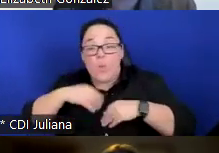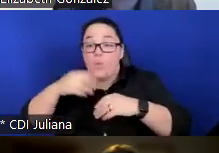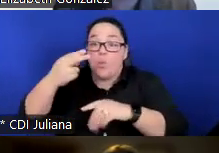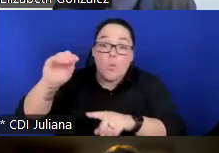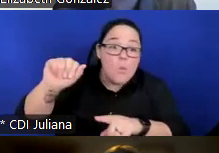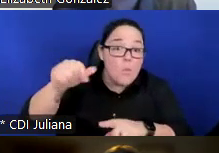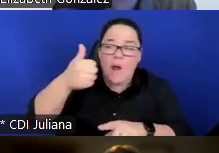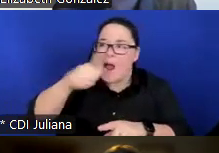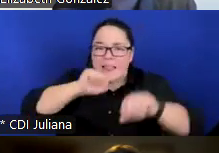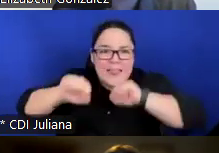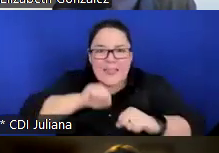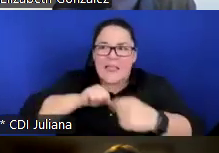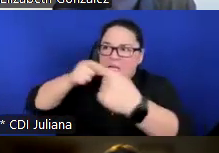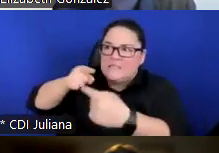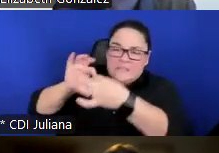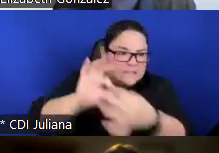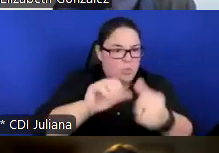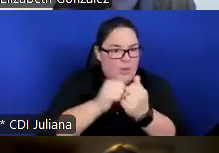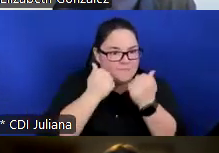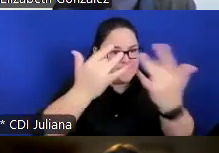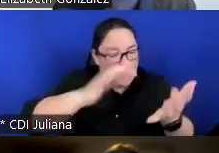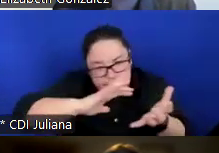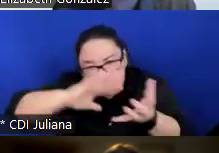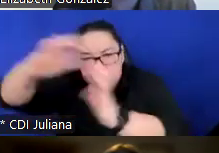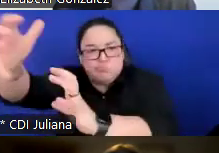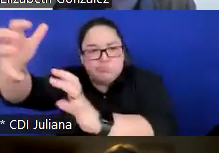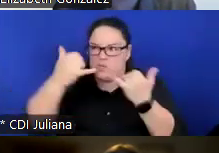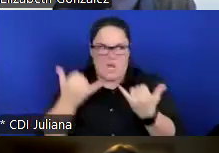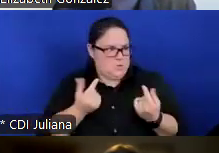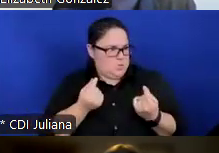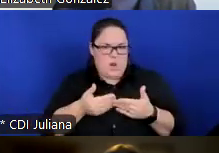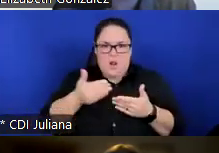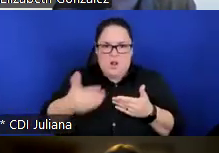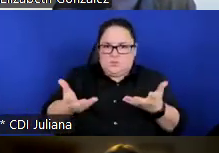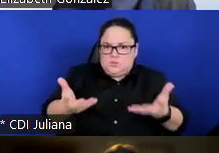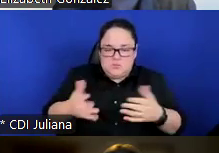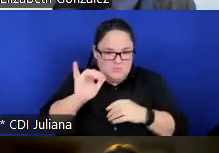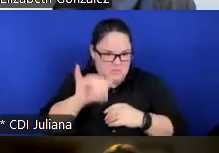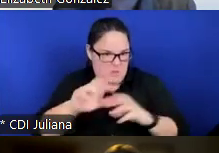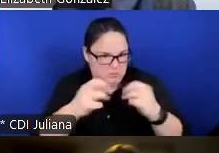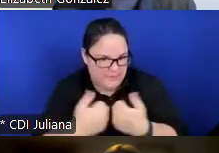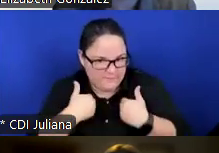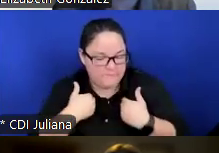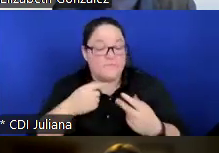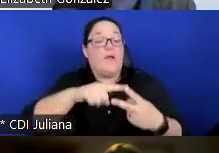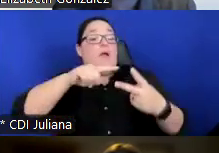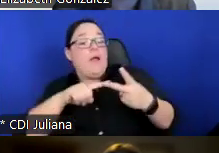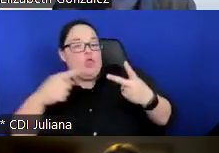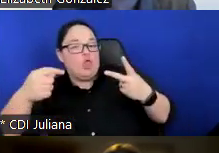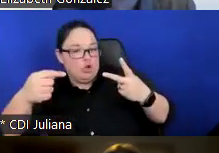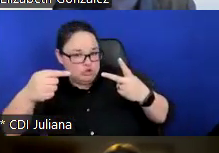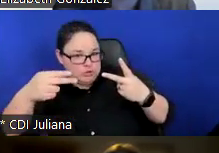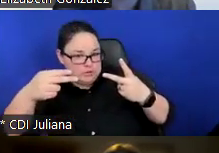do. And in addition, we will be having a consumer presentation on Thursday related to student